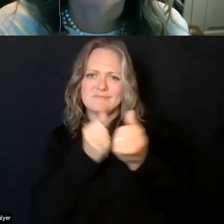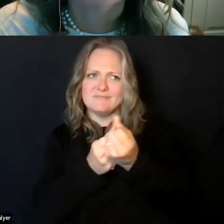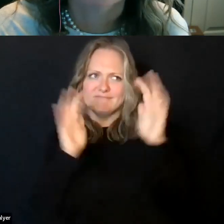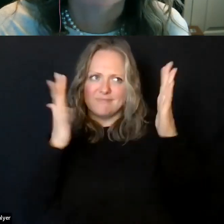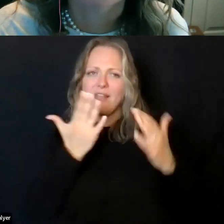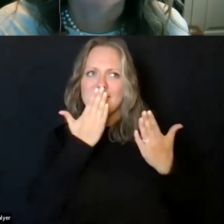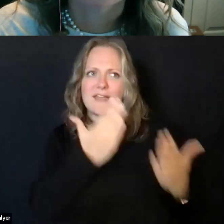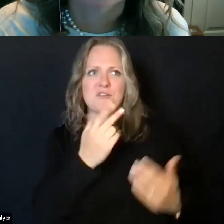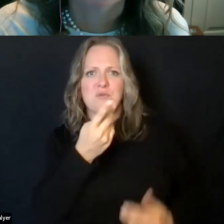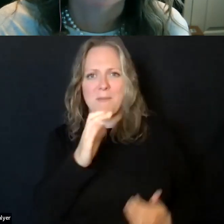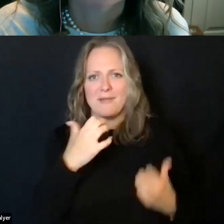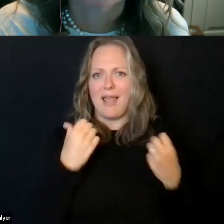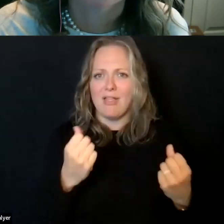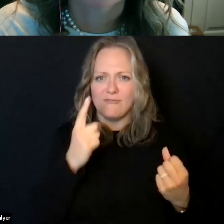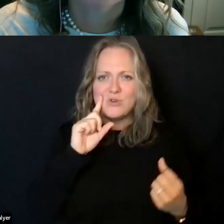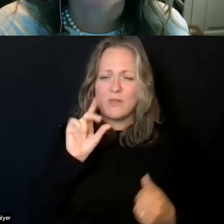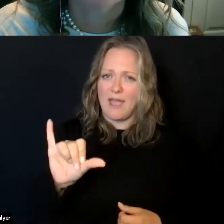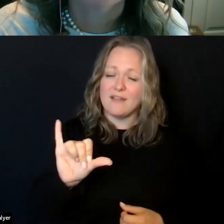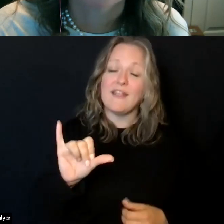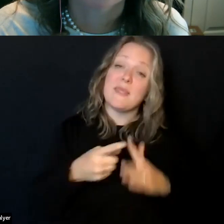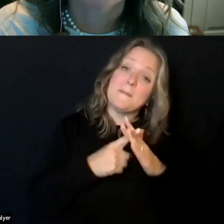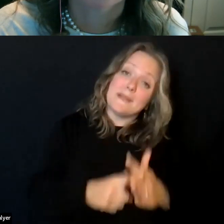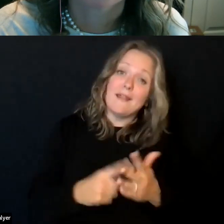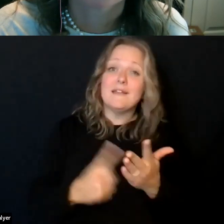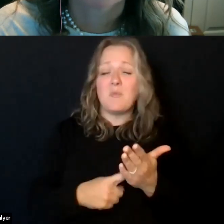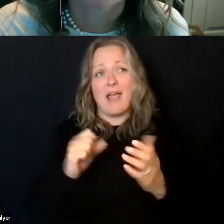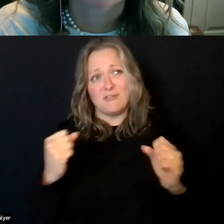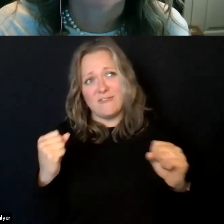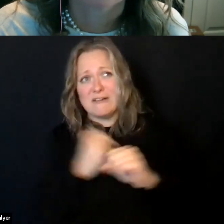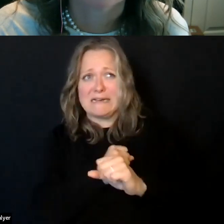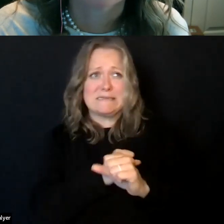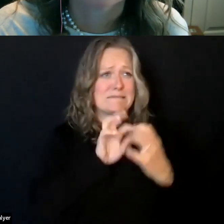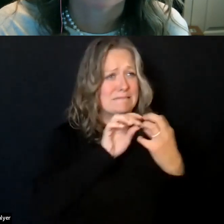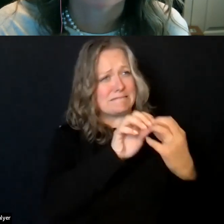bit of a tough road at first. But we know for a fact, because of the